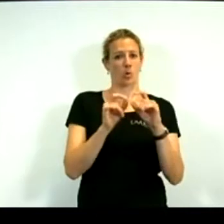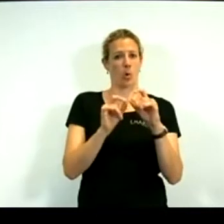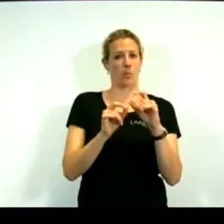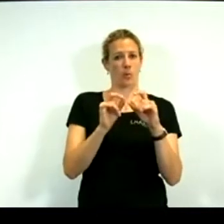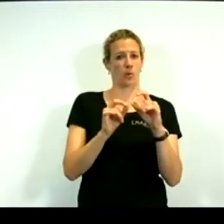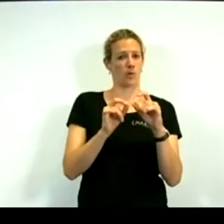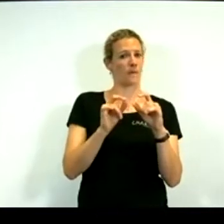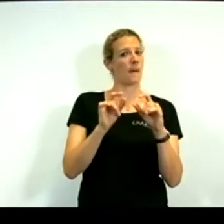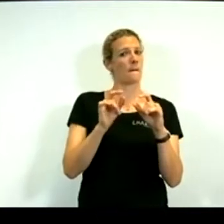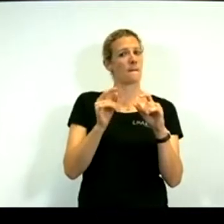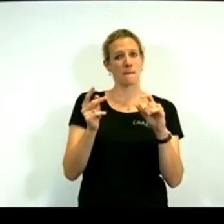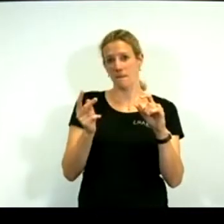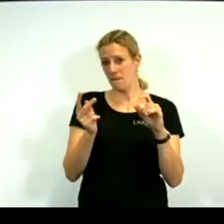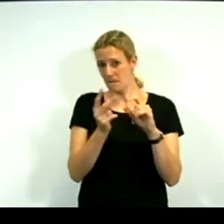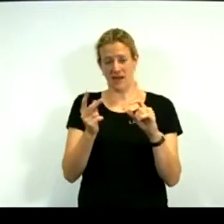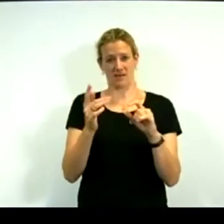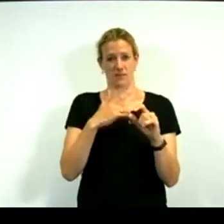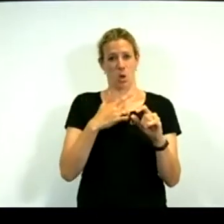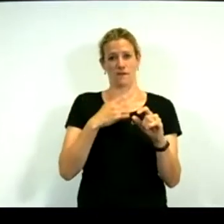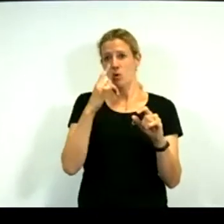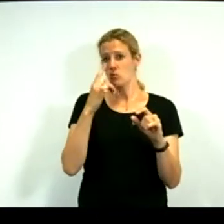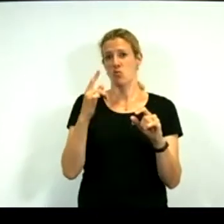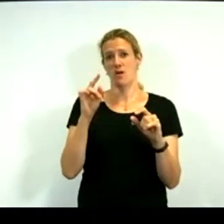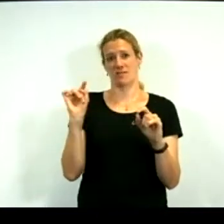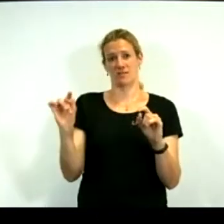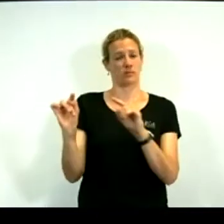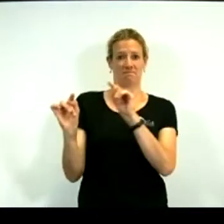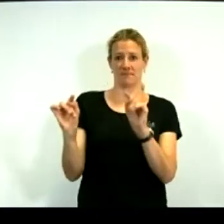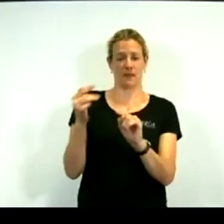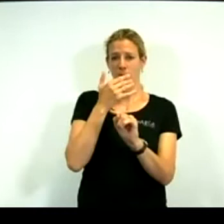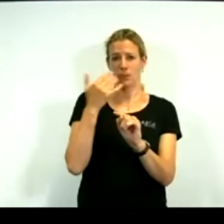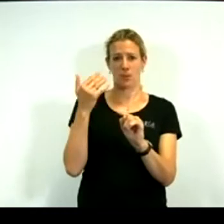he has the possibility of fine visual discrimination.